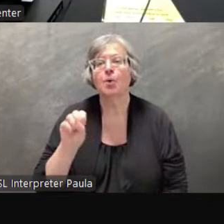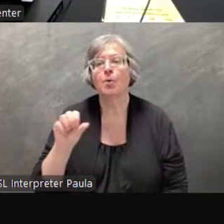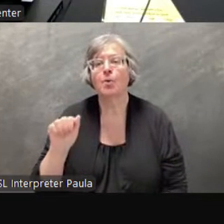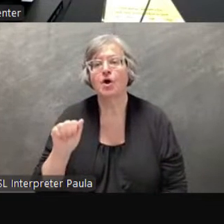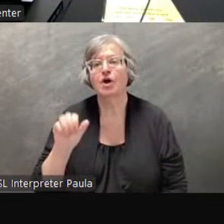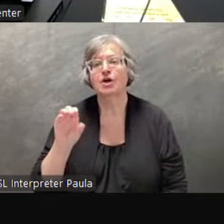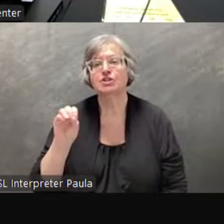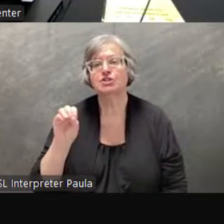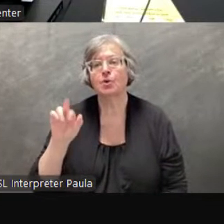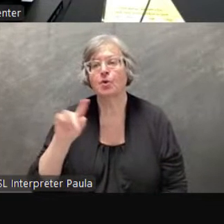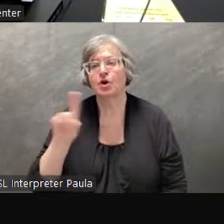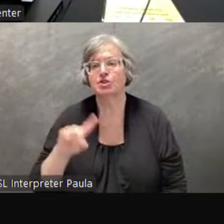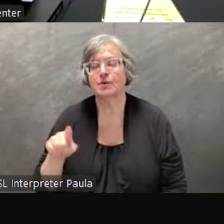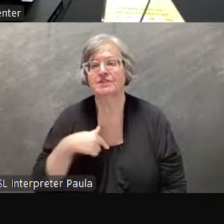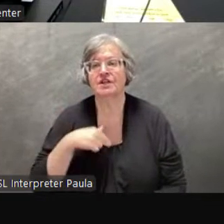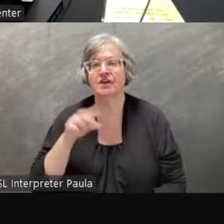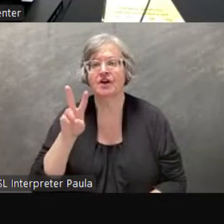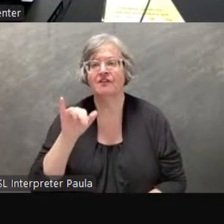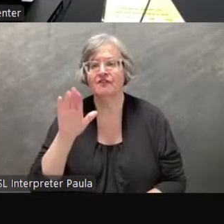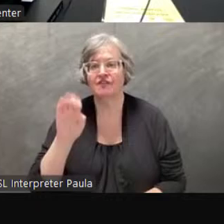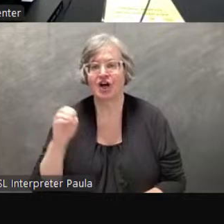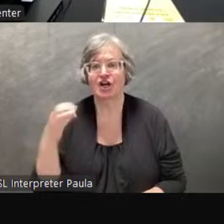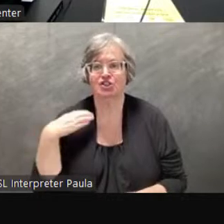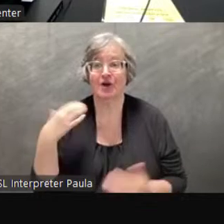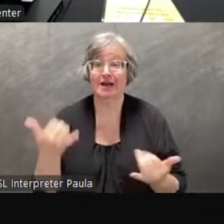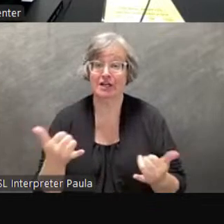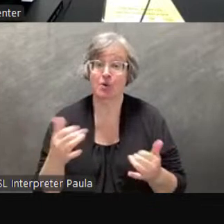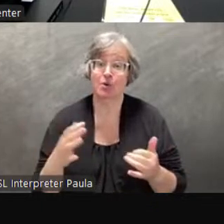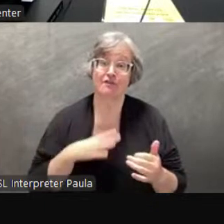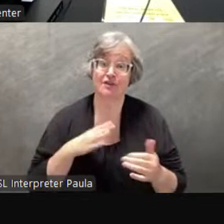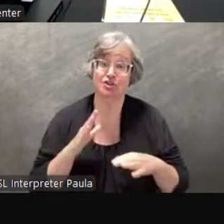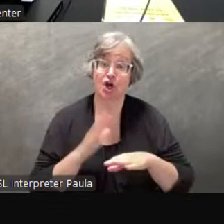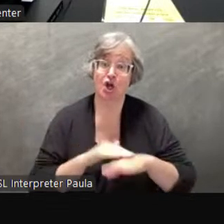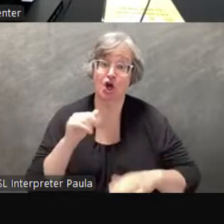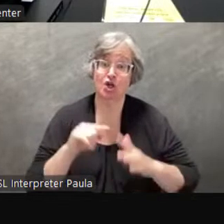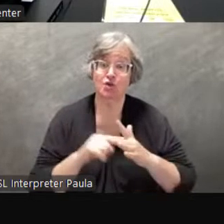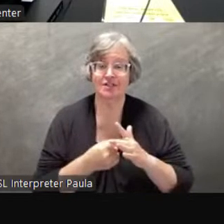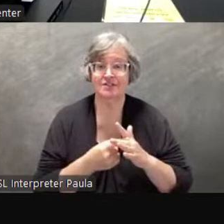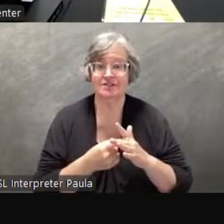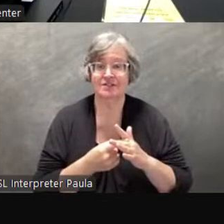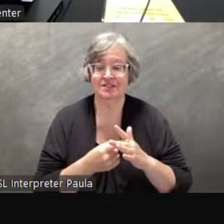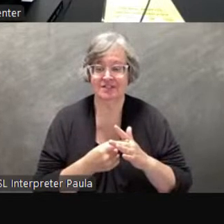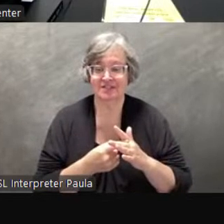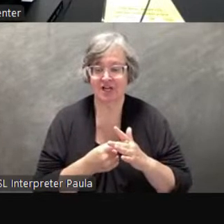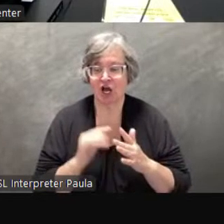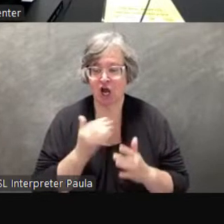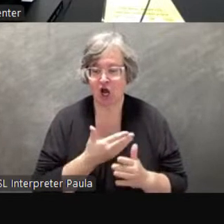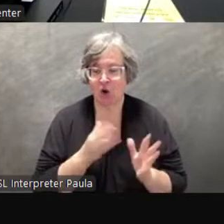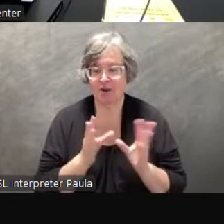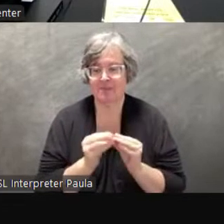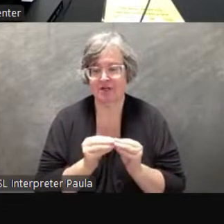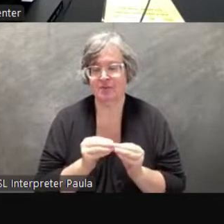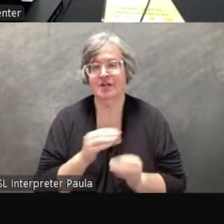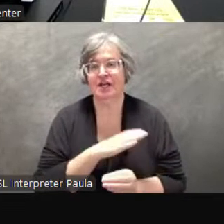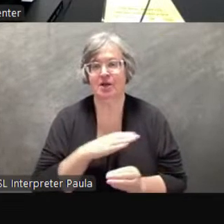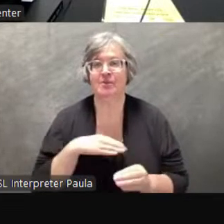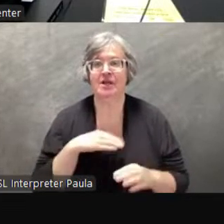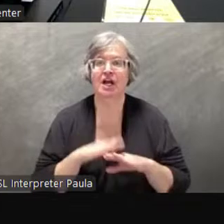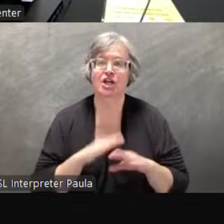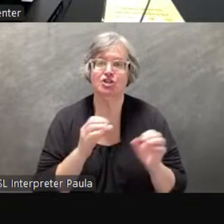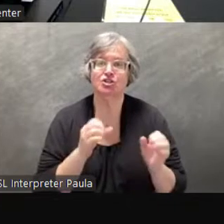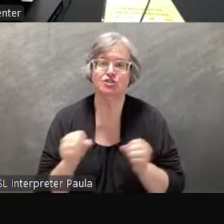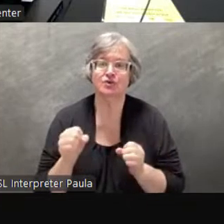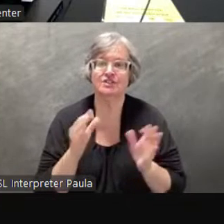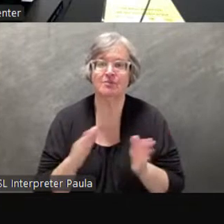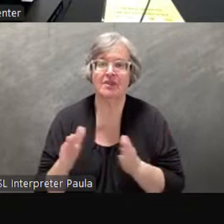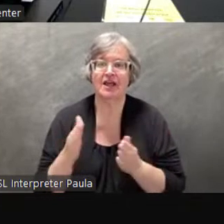Strategic Planning Committee. I would like to officially now call to order our September 11 meeting of the Committee on Strategic Planning and